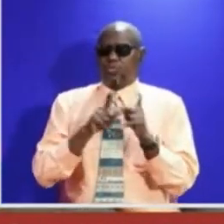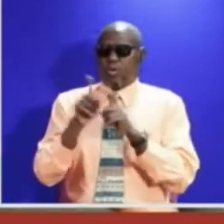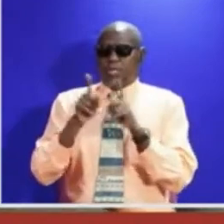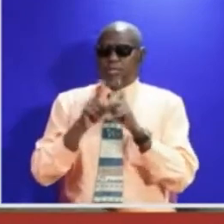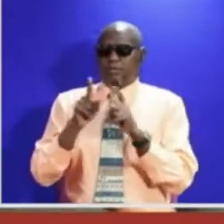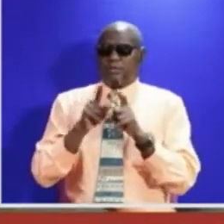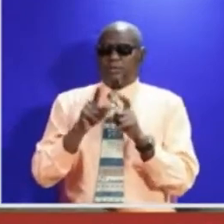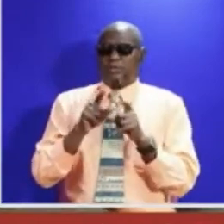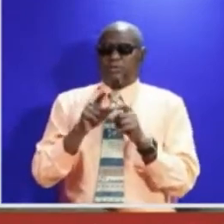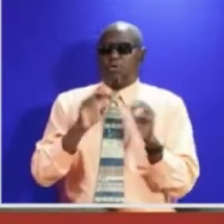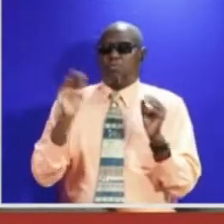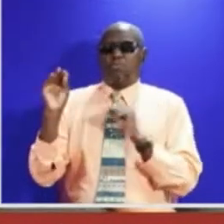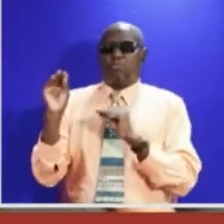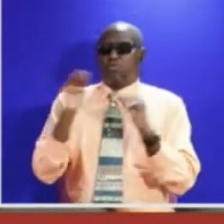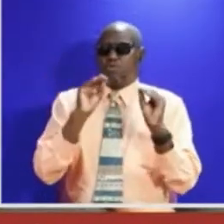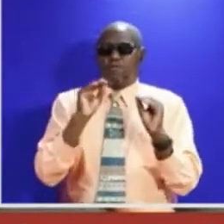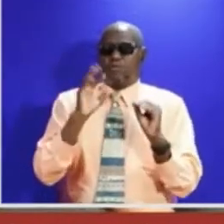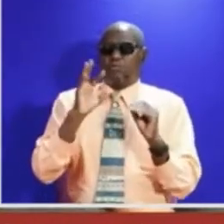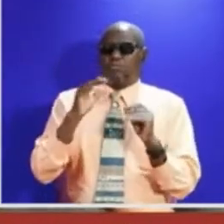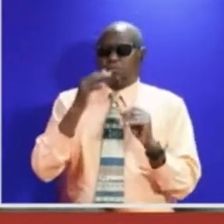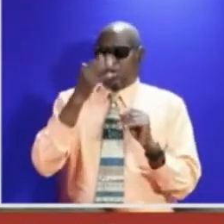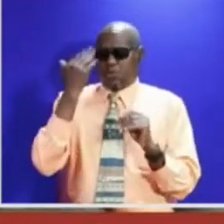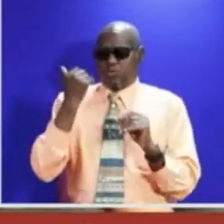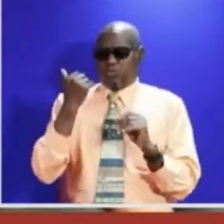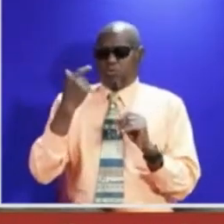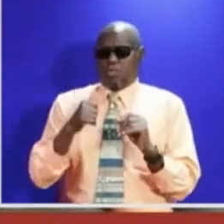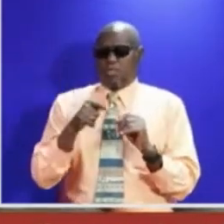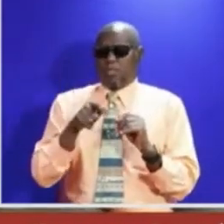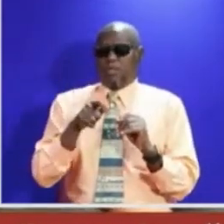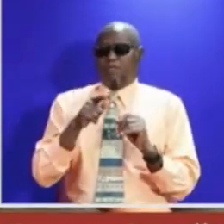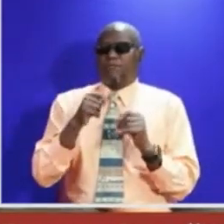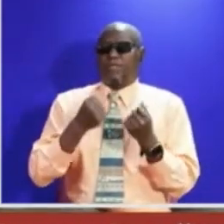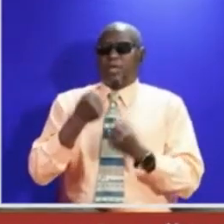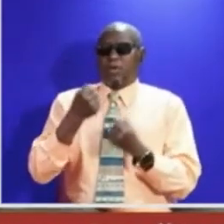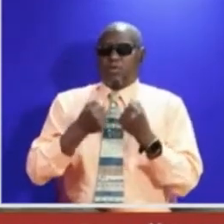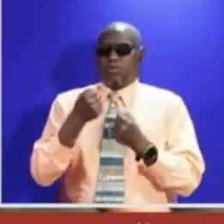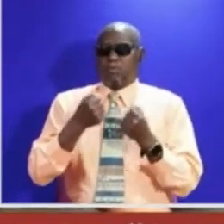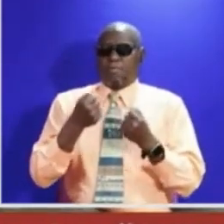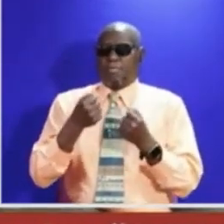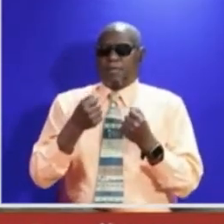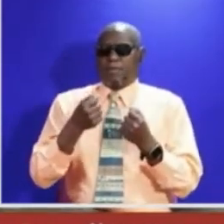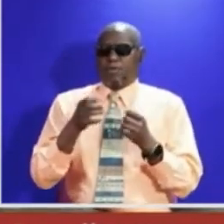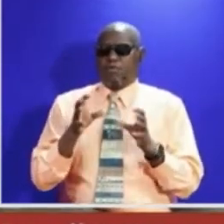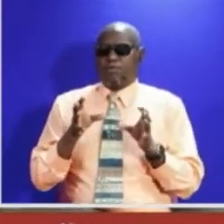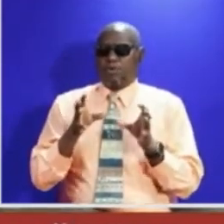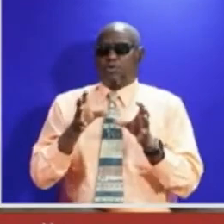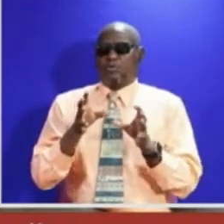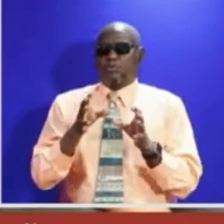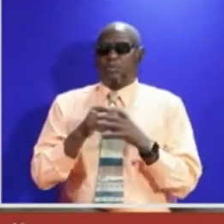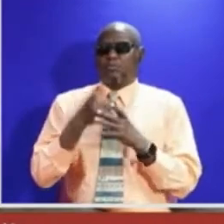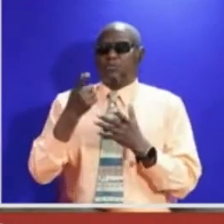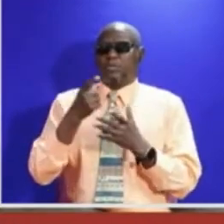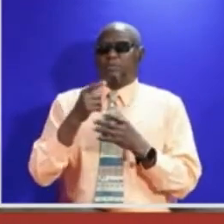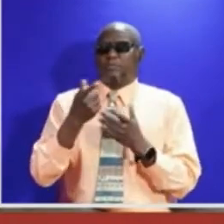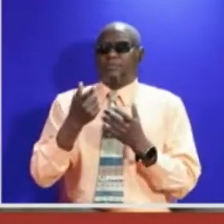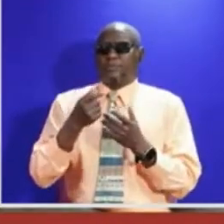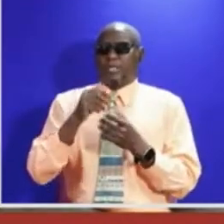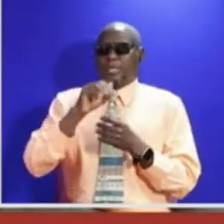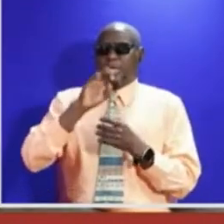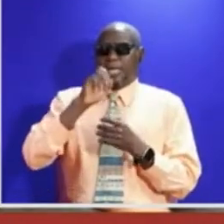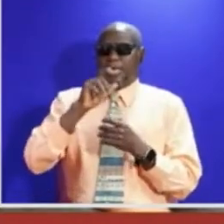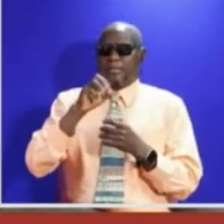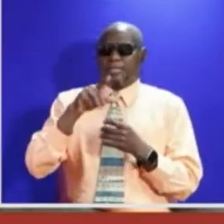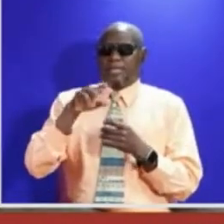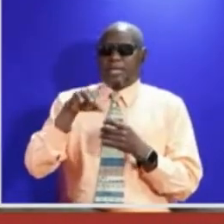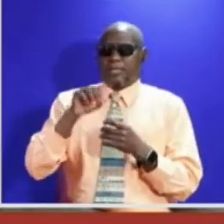just the vehicles. And so in the push by the tourism sector is to be exempted from excise duty. You heard from Bimal